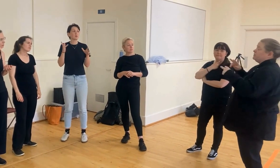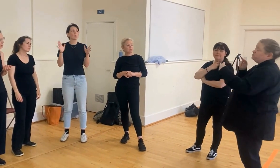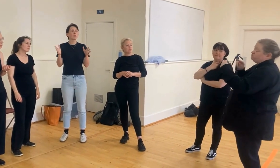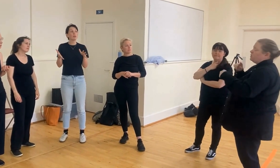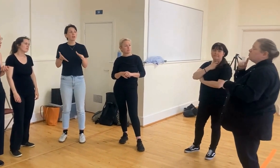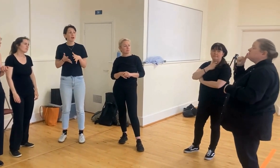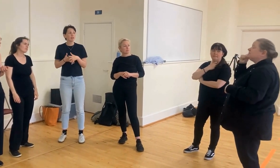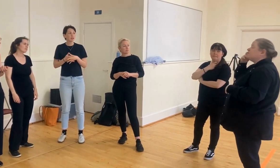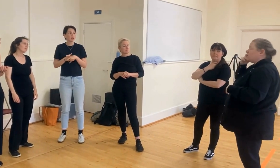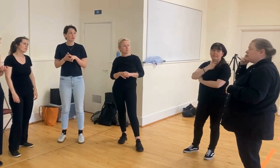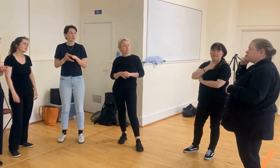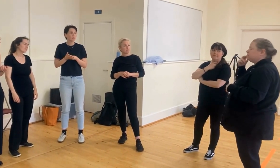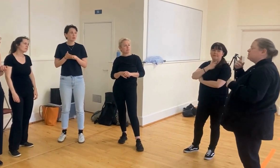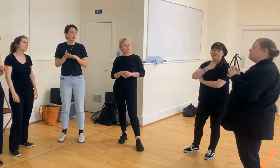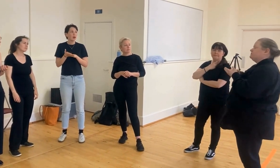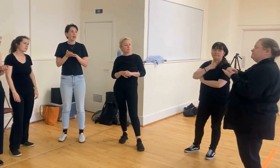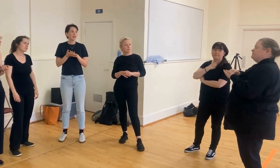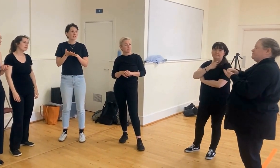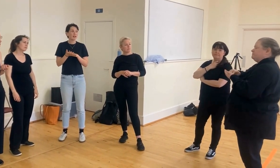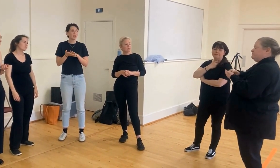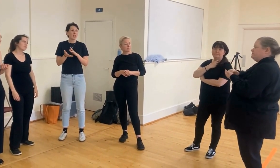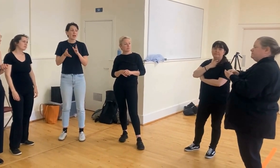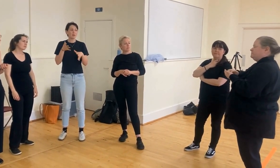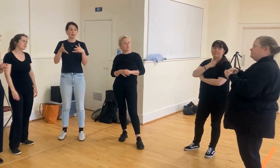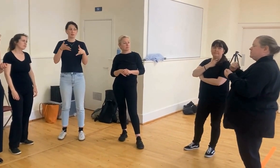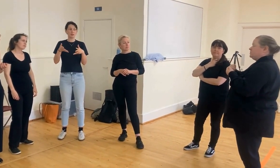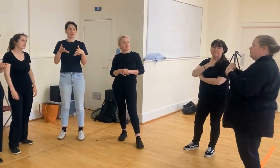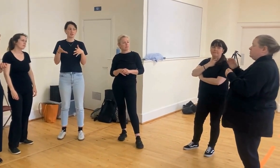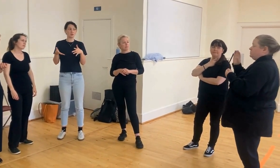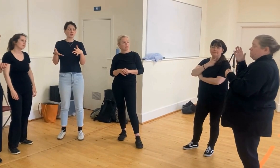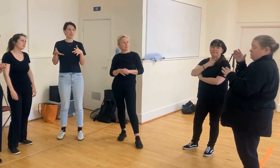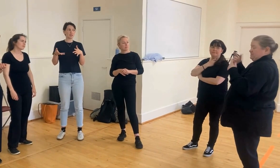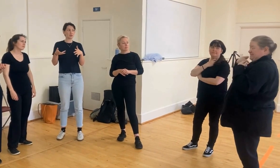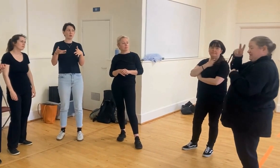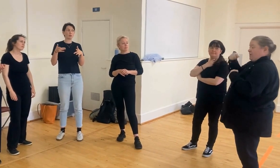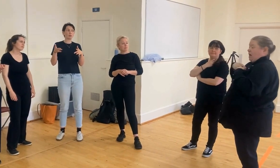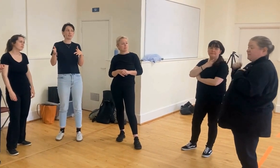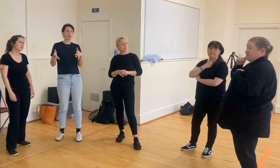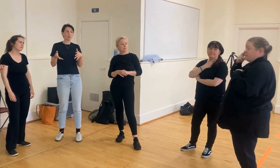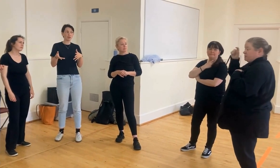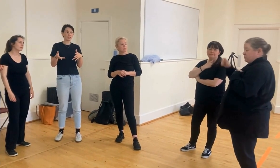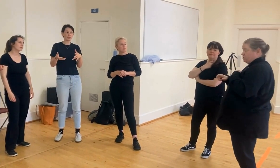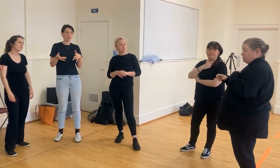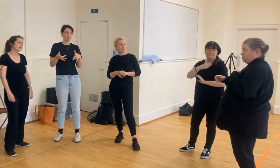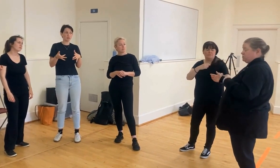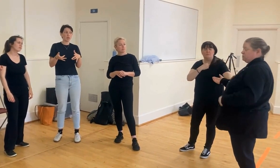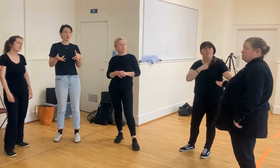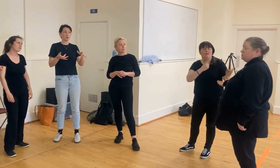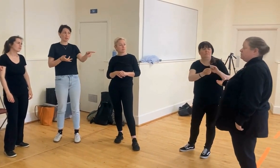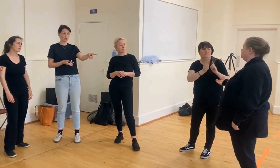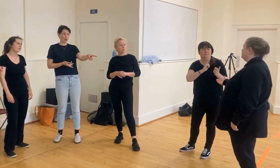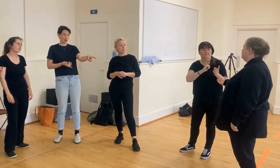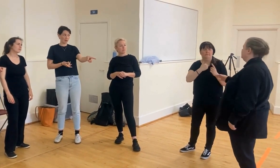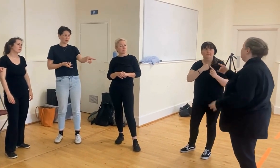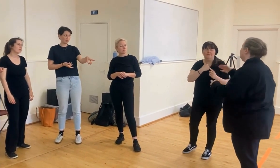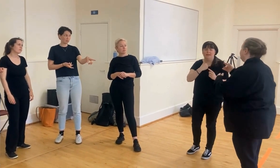about it, there's more and more Irish-Iran, more ISL, and behind the scenes of our book with deaf-blind individuals. So